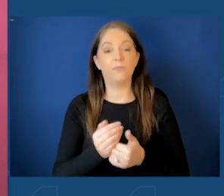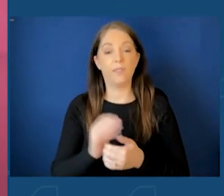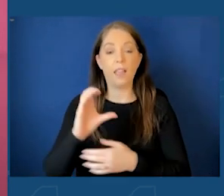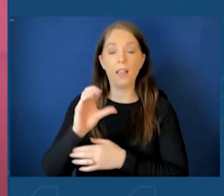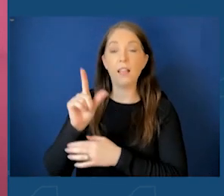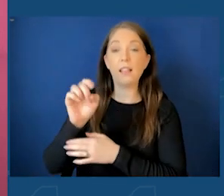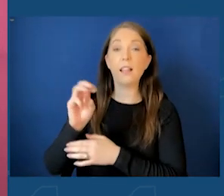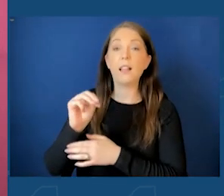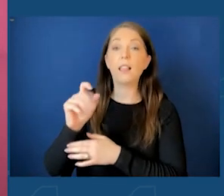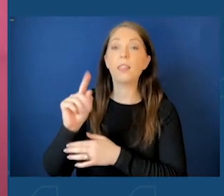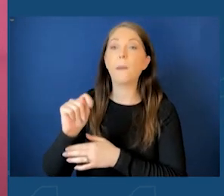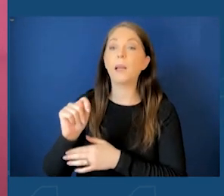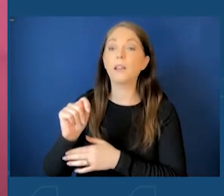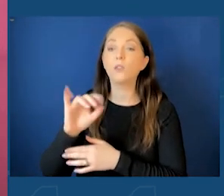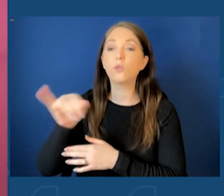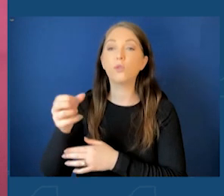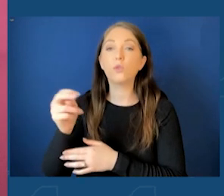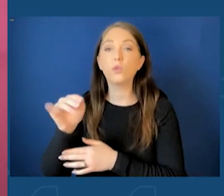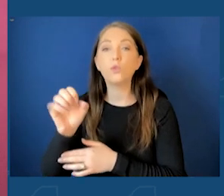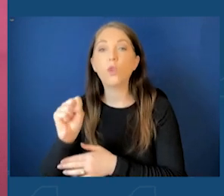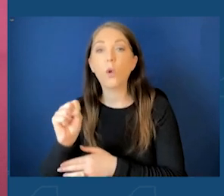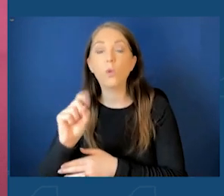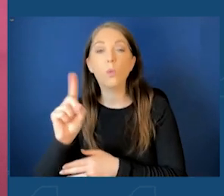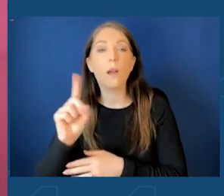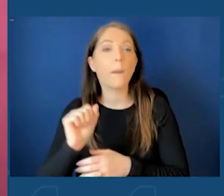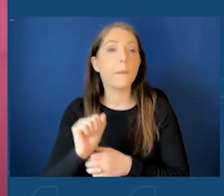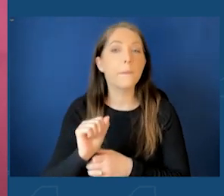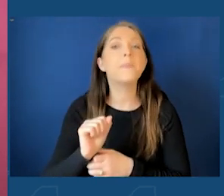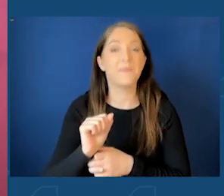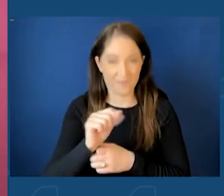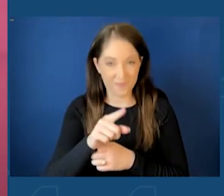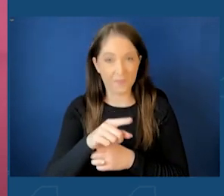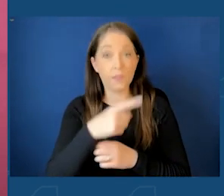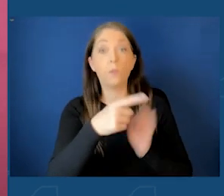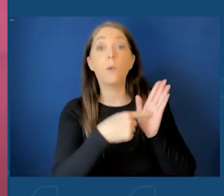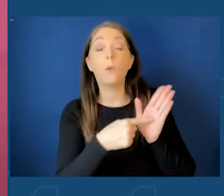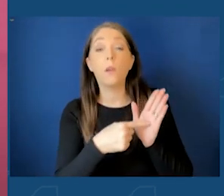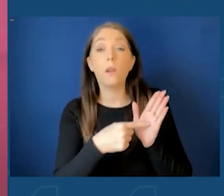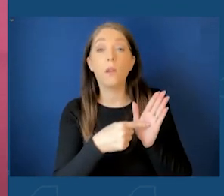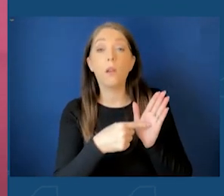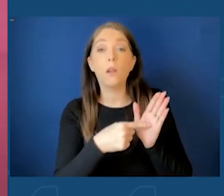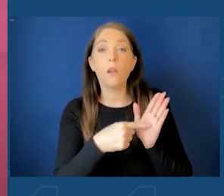Clement? Clement Jones is representing, I'm sorry.